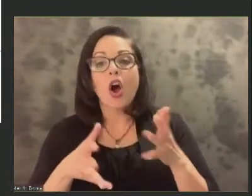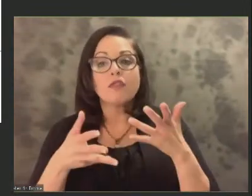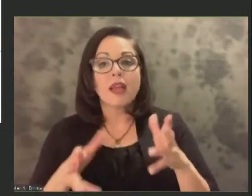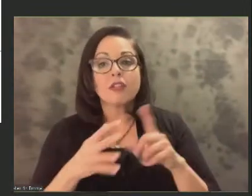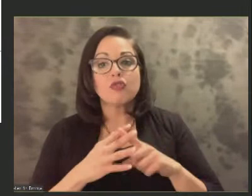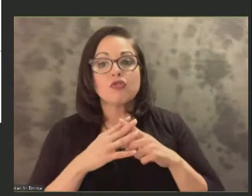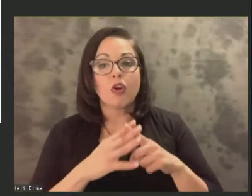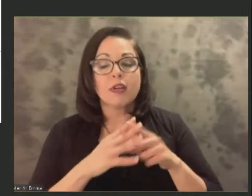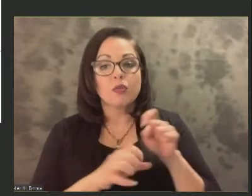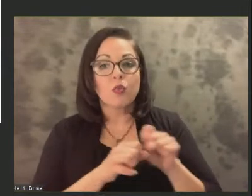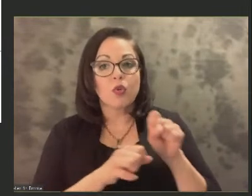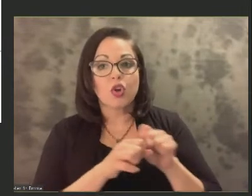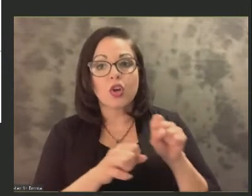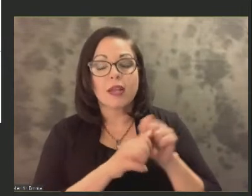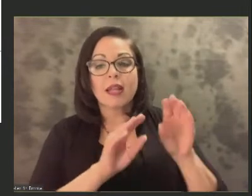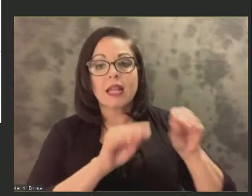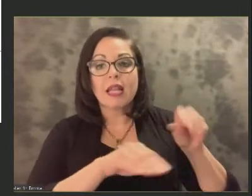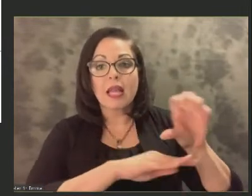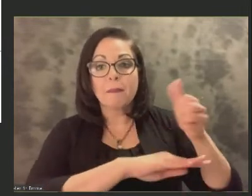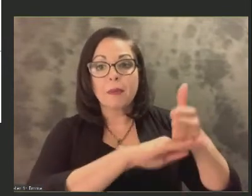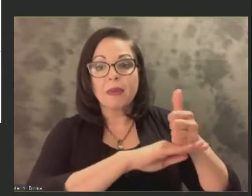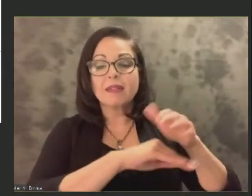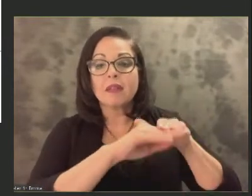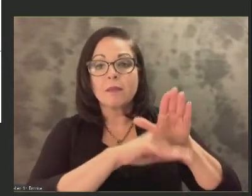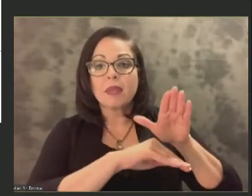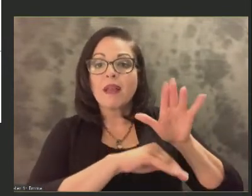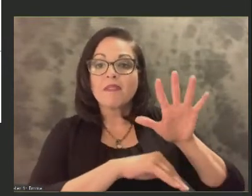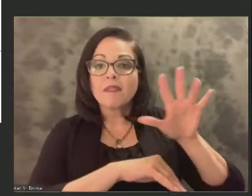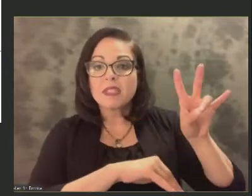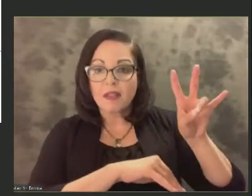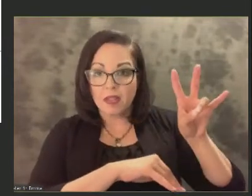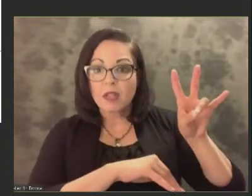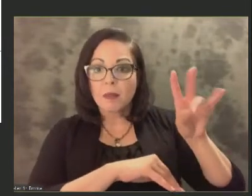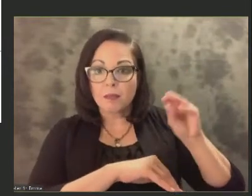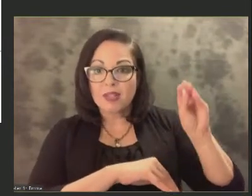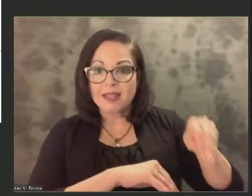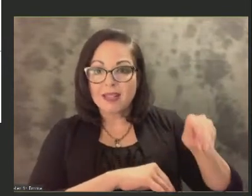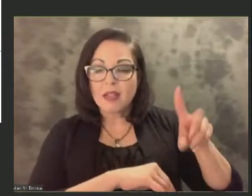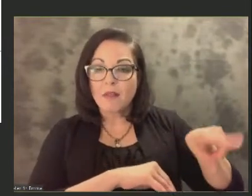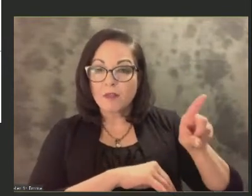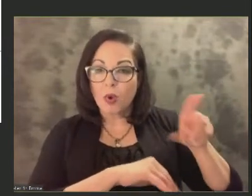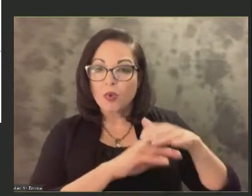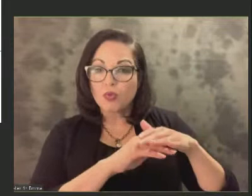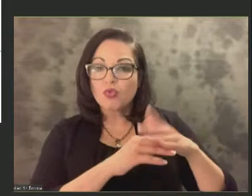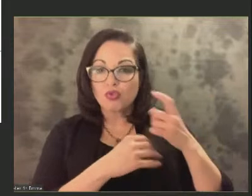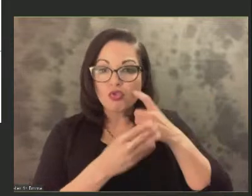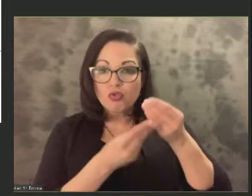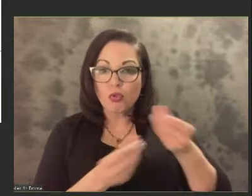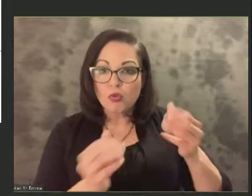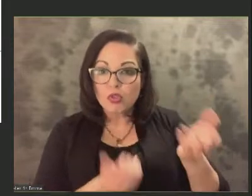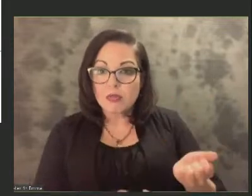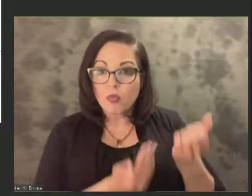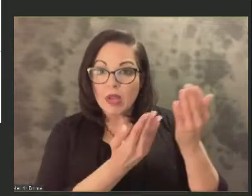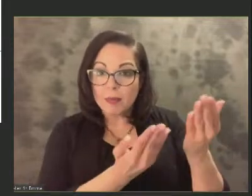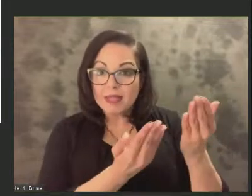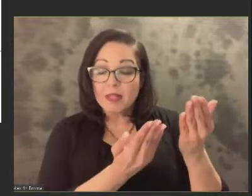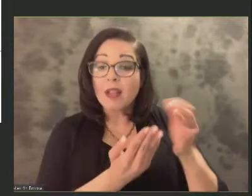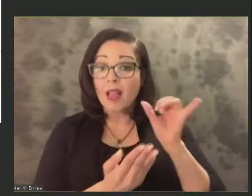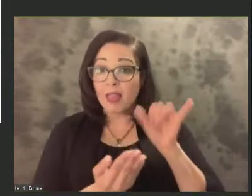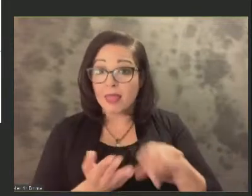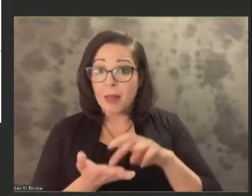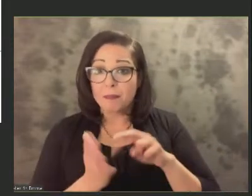and implement at least 57% of their suggested solutions. That tells us